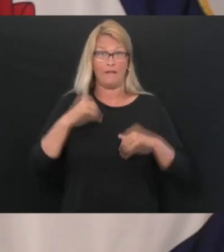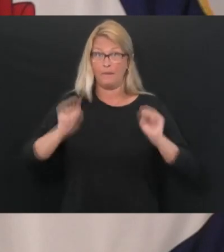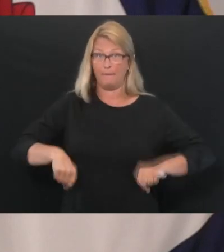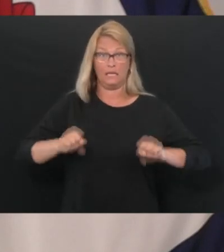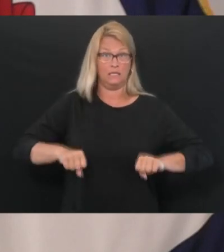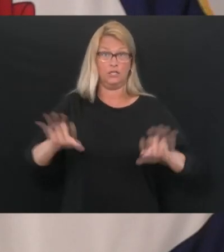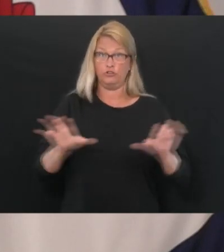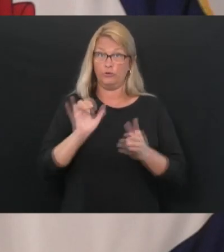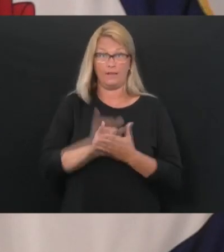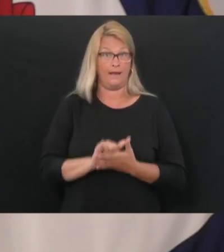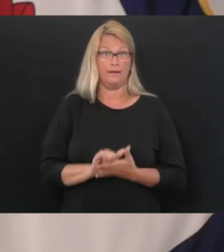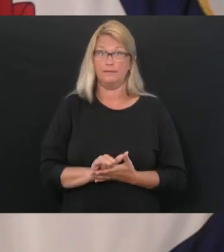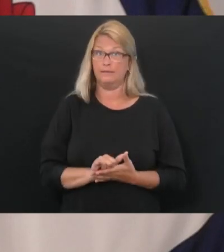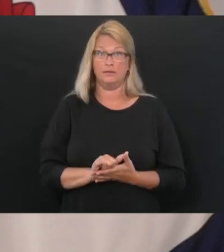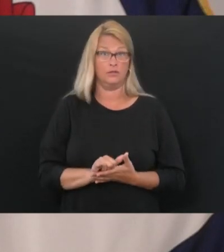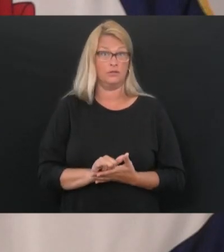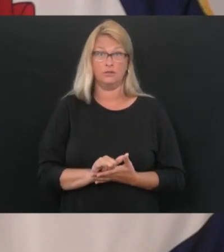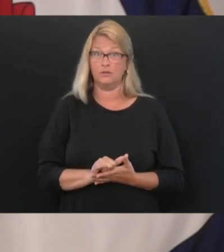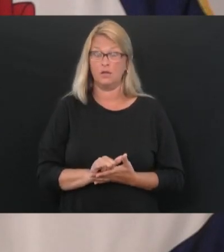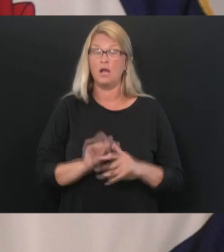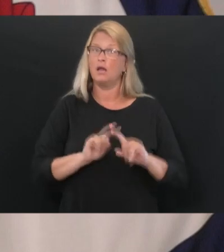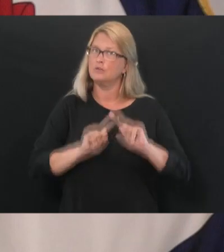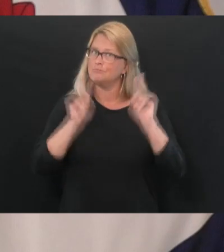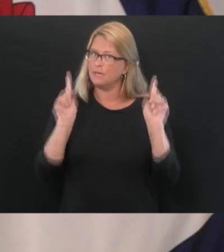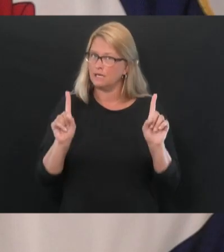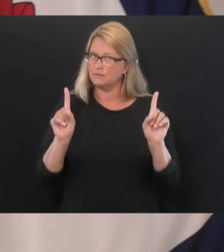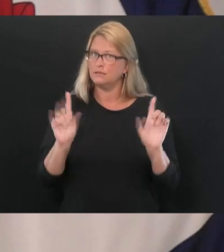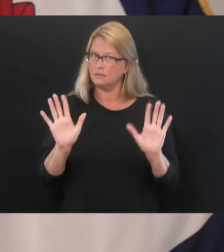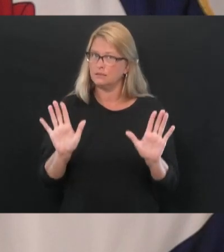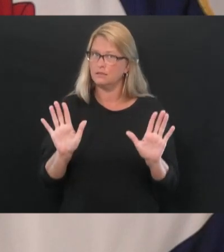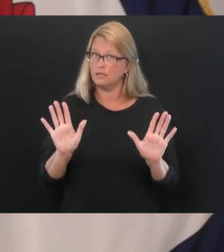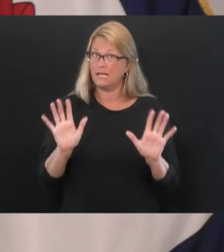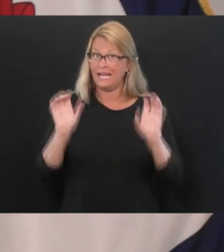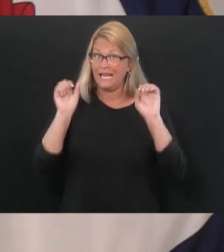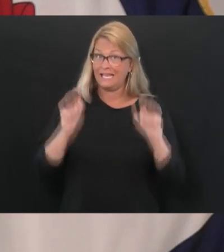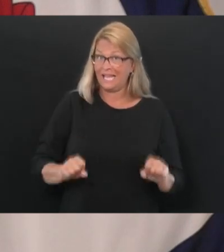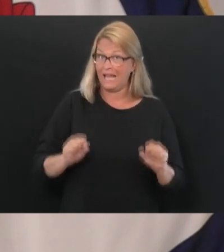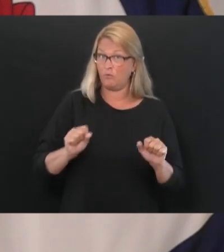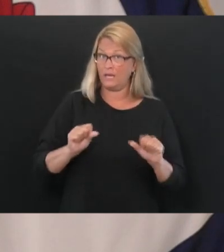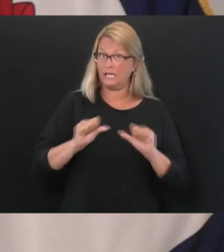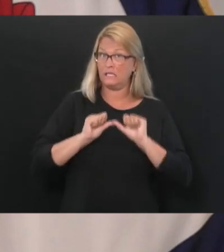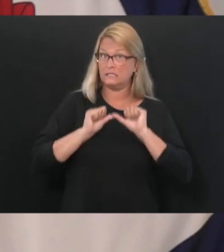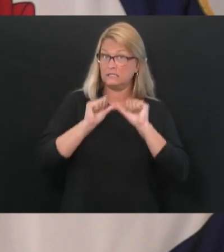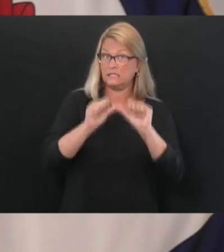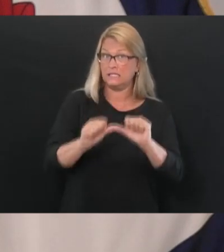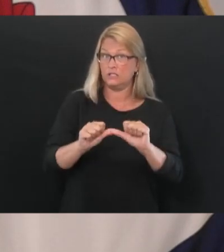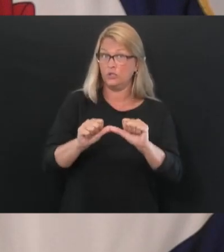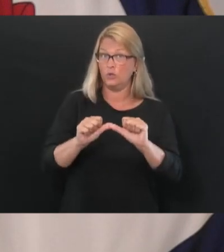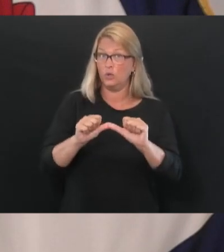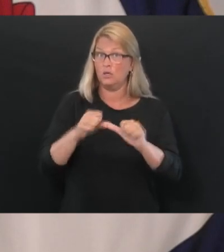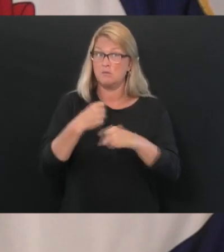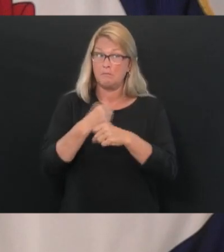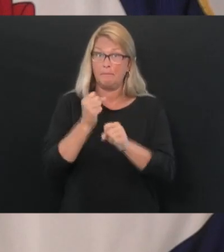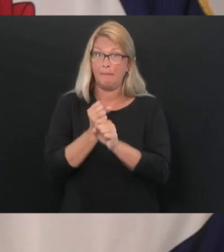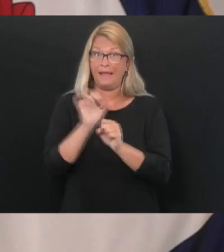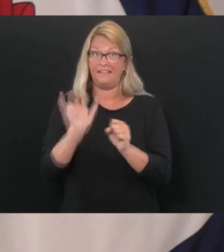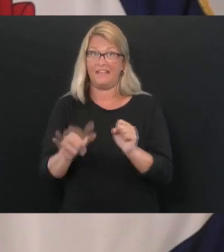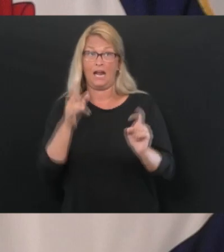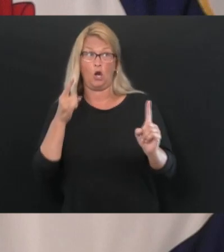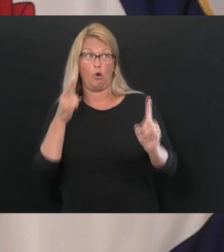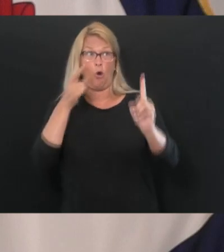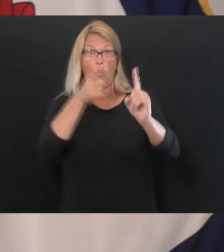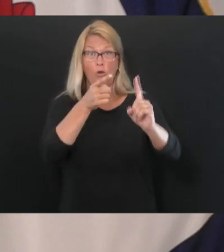capability to do that. But can we continue to work towards that being